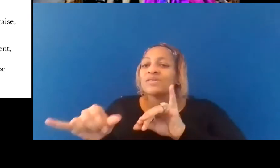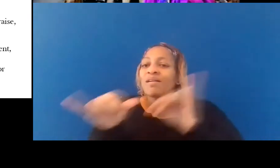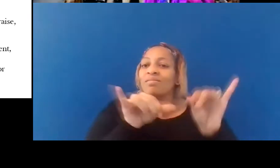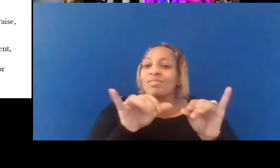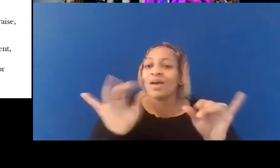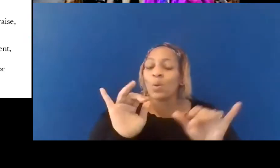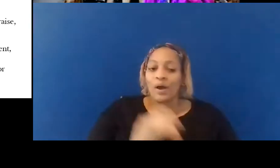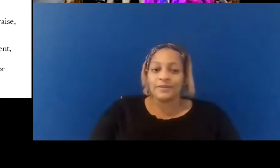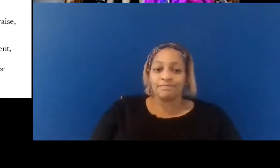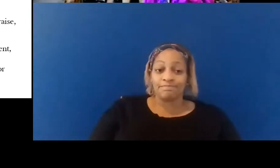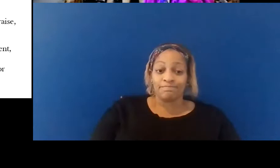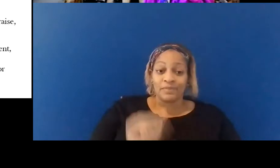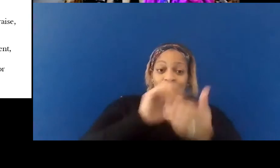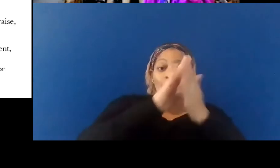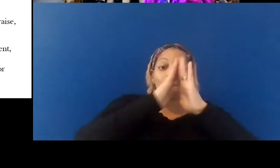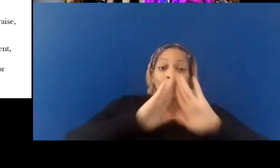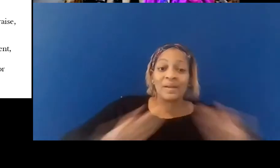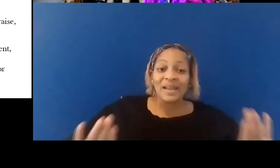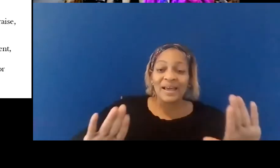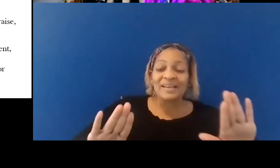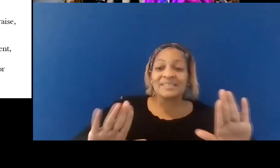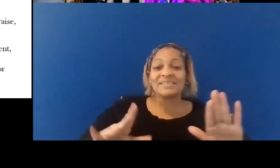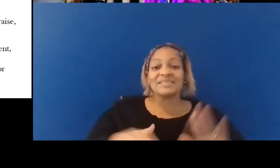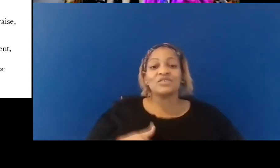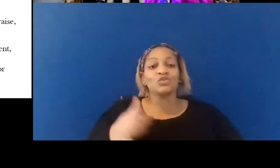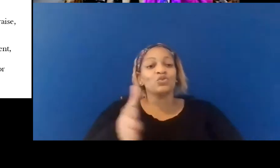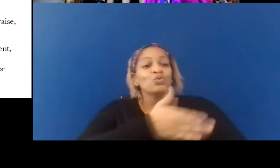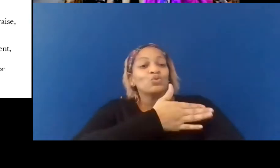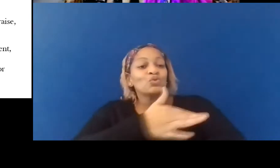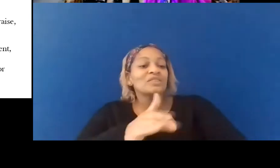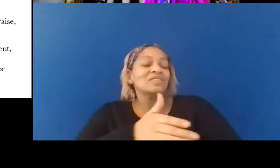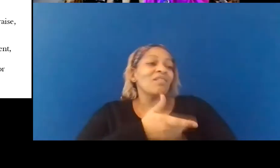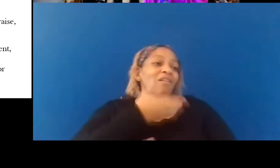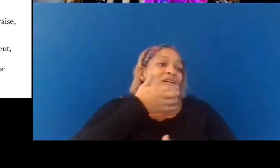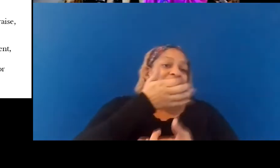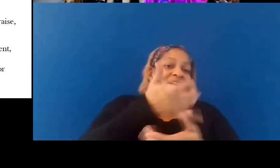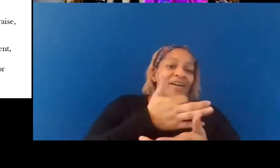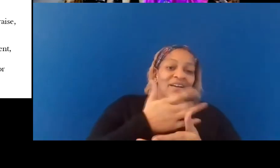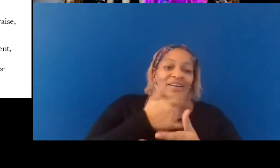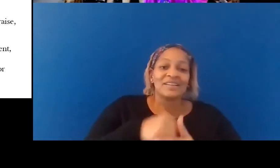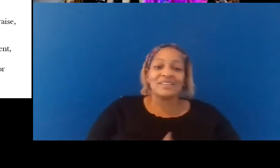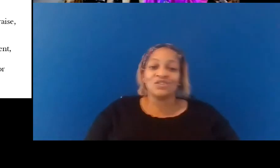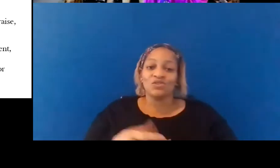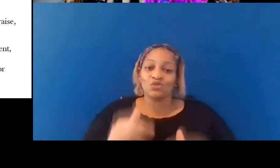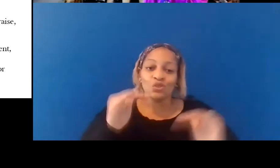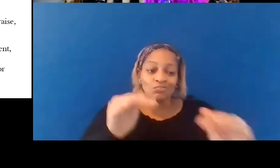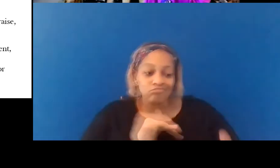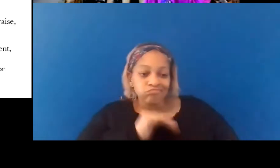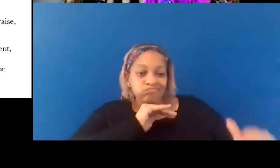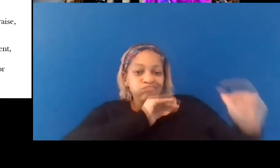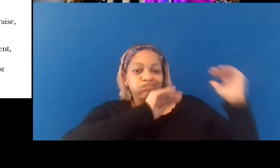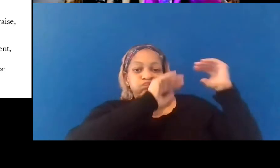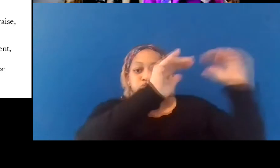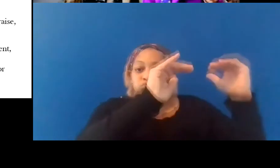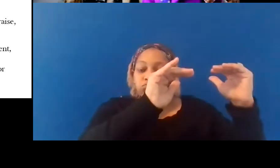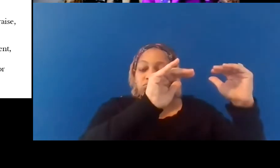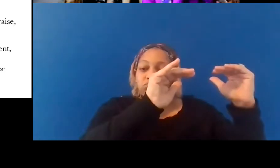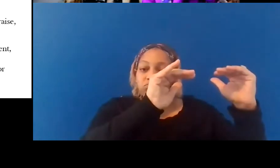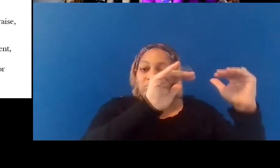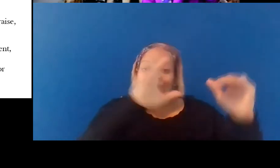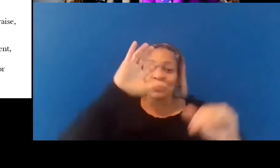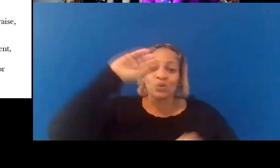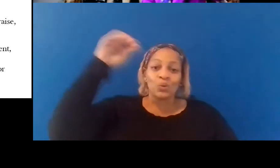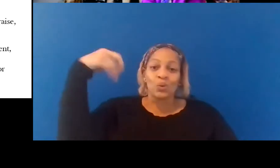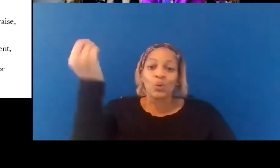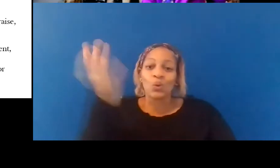again. Bless, to carol, to exalt, to glorify, to hymn, to magnify, to praise. So wait